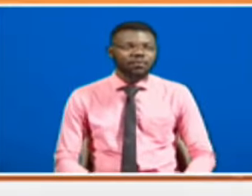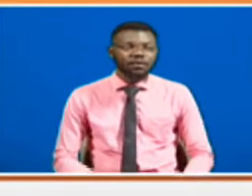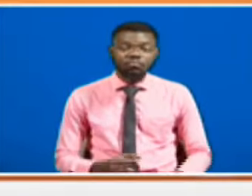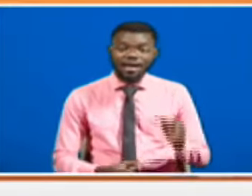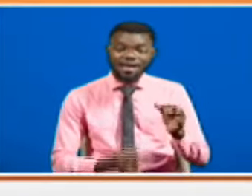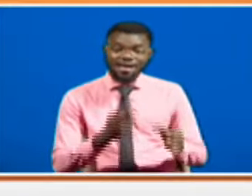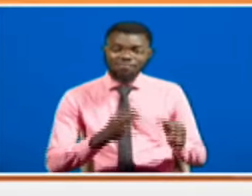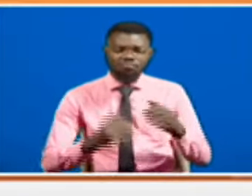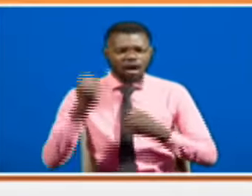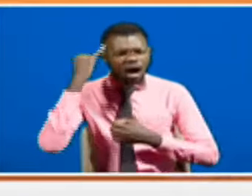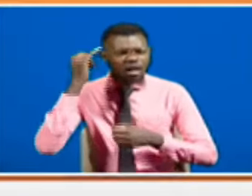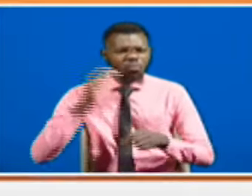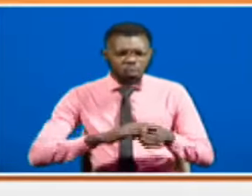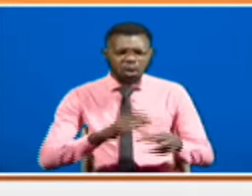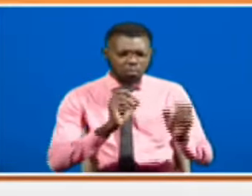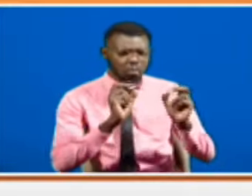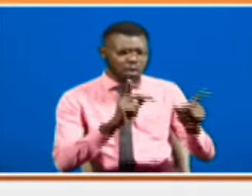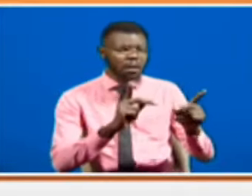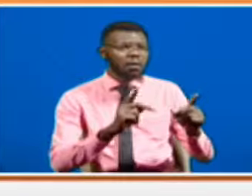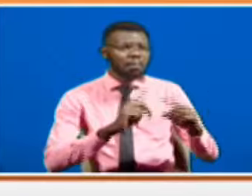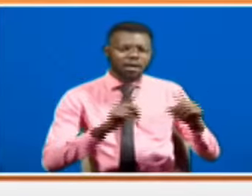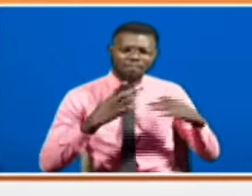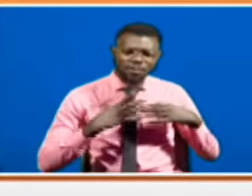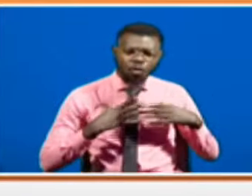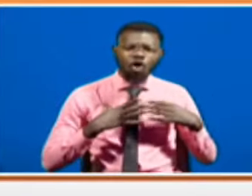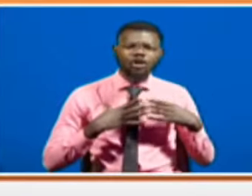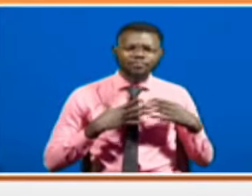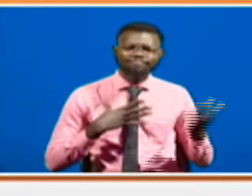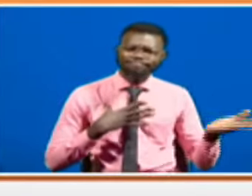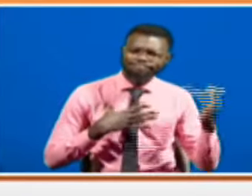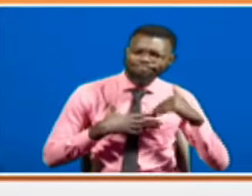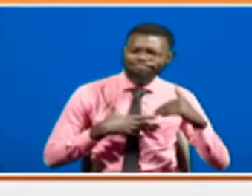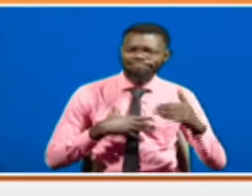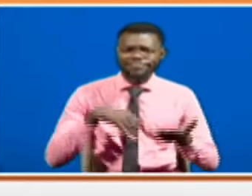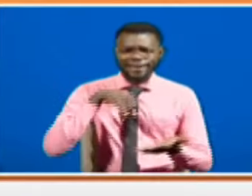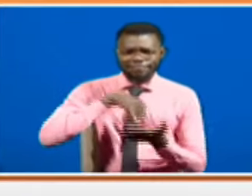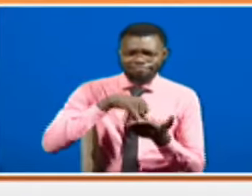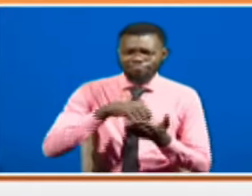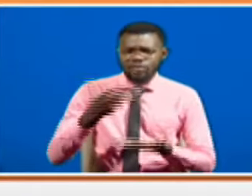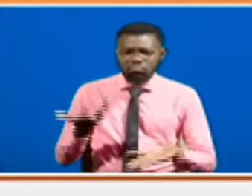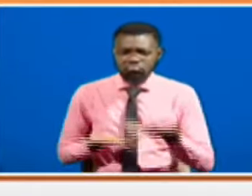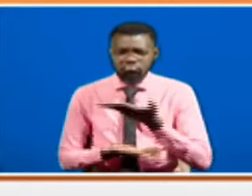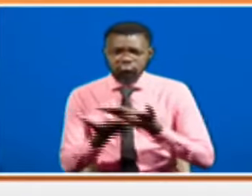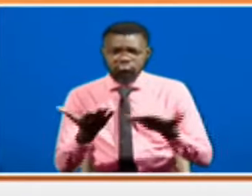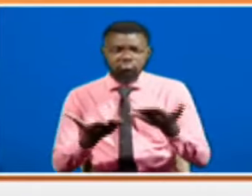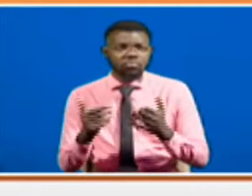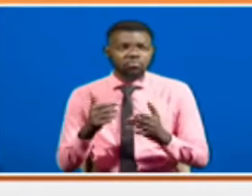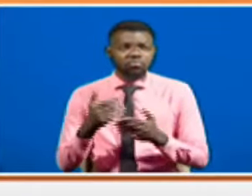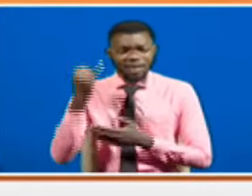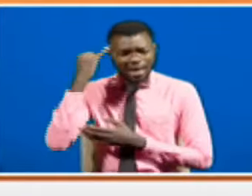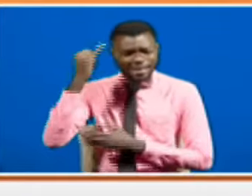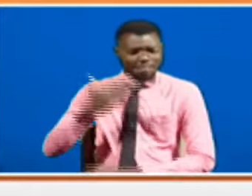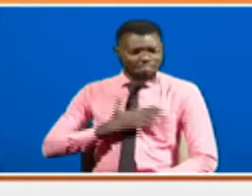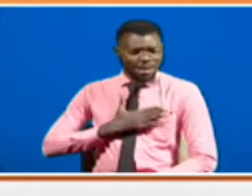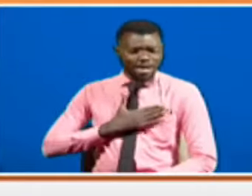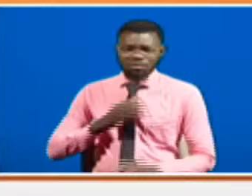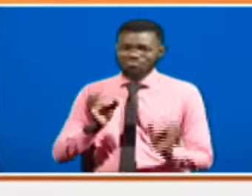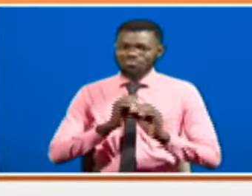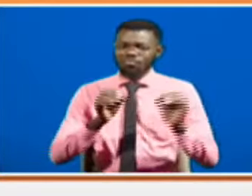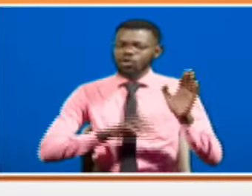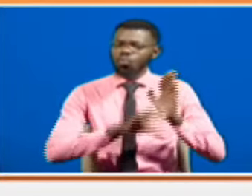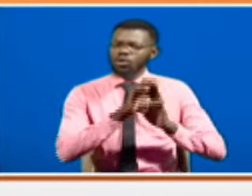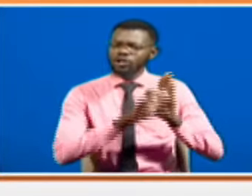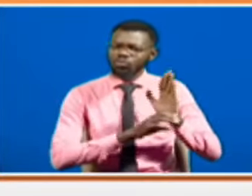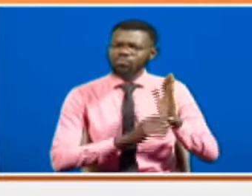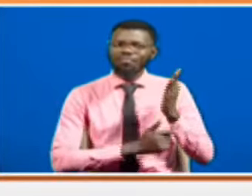have a good idea, well and good. Just involve the people. That's what it's not my own liking. It's the constitution. If you take Article 10,